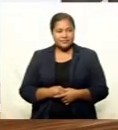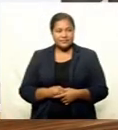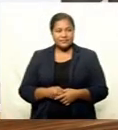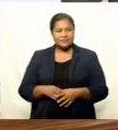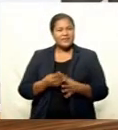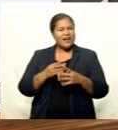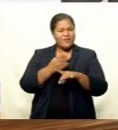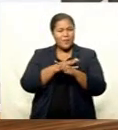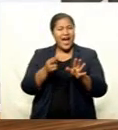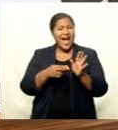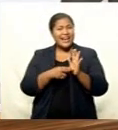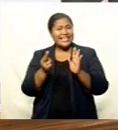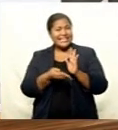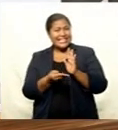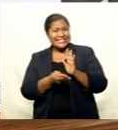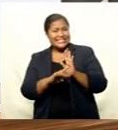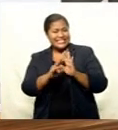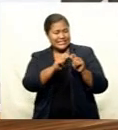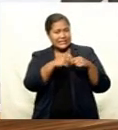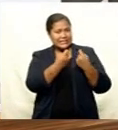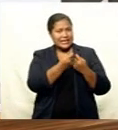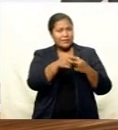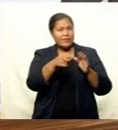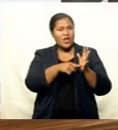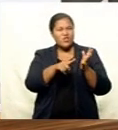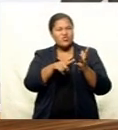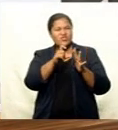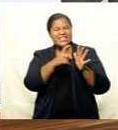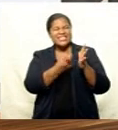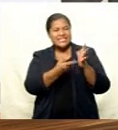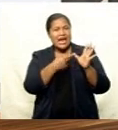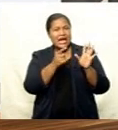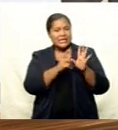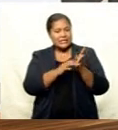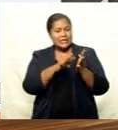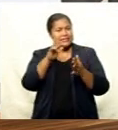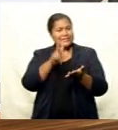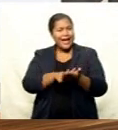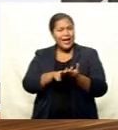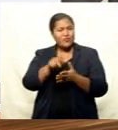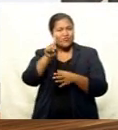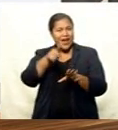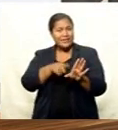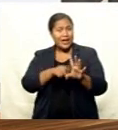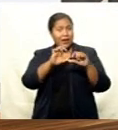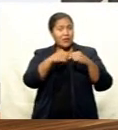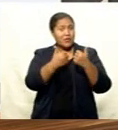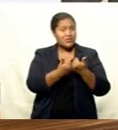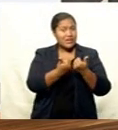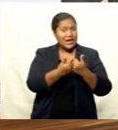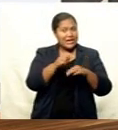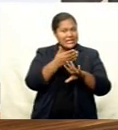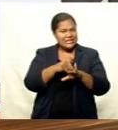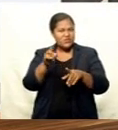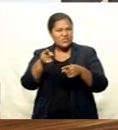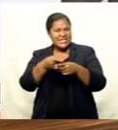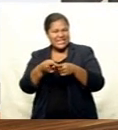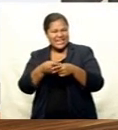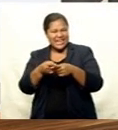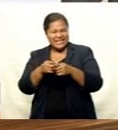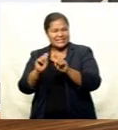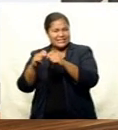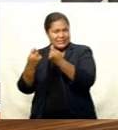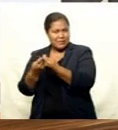Former Naita Siri fly half Tuinraki Samusamu Vonre has signed a one-year contract with the New England Free Jacks. He was offered a